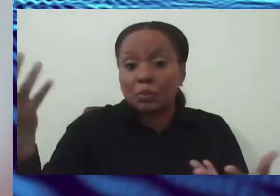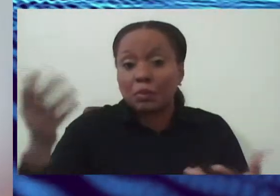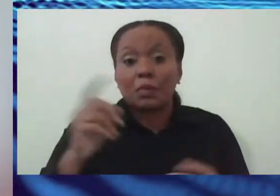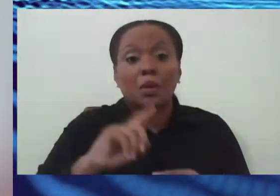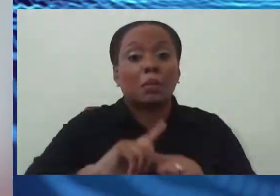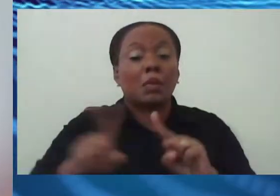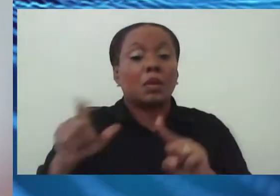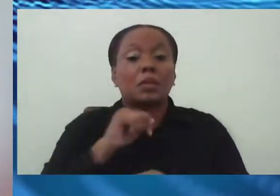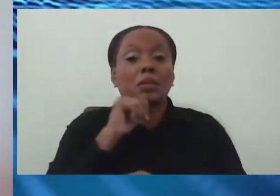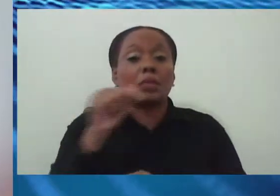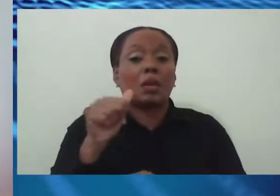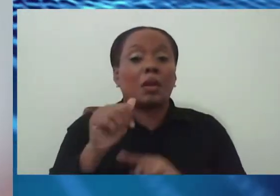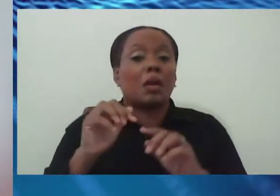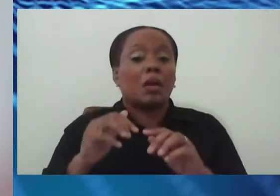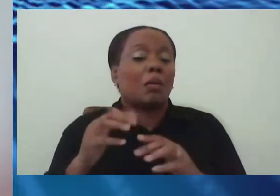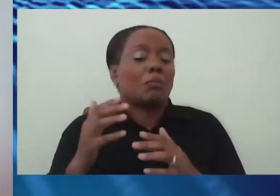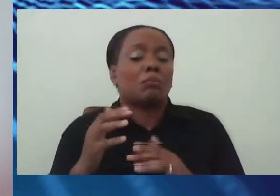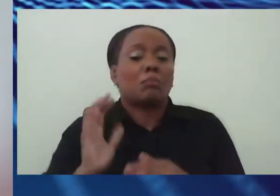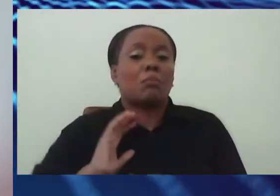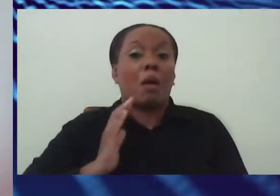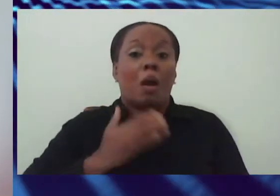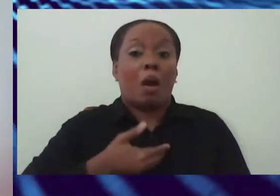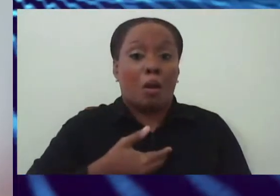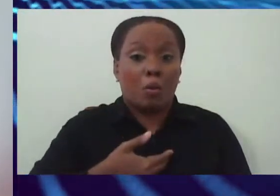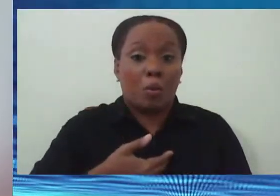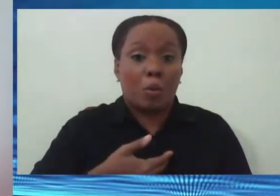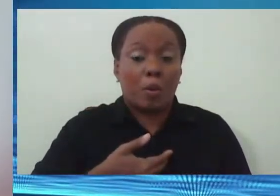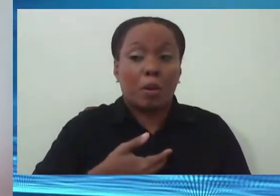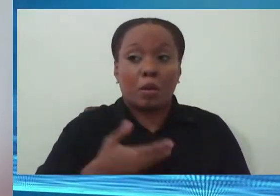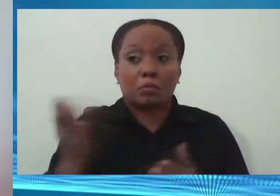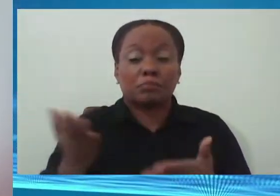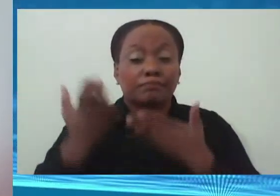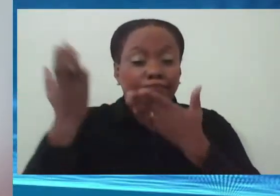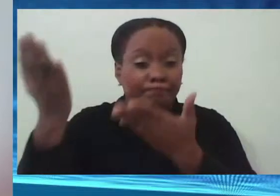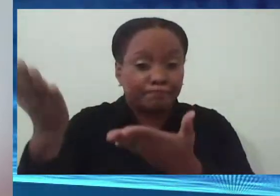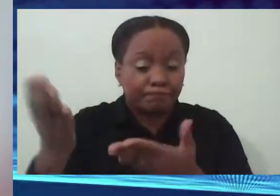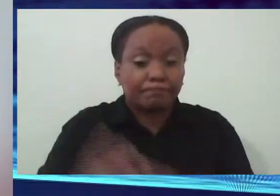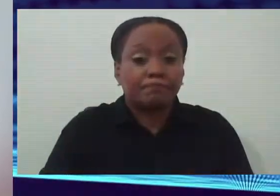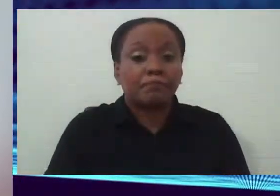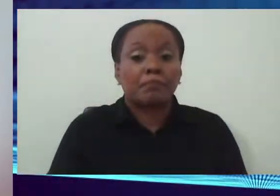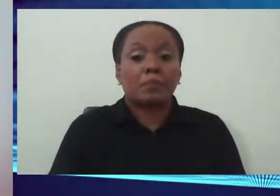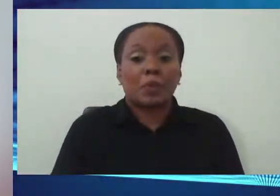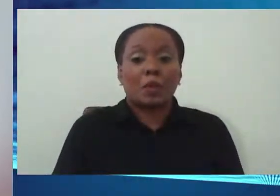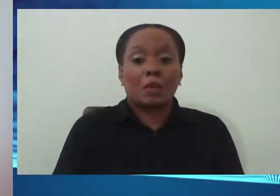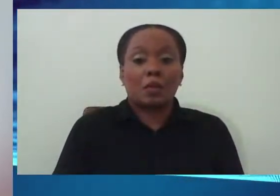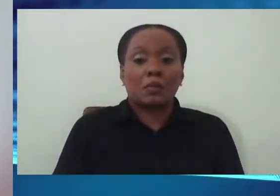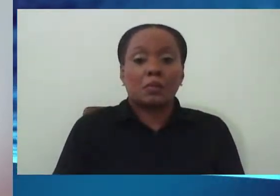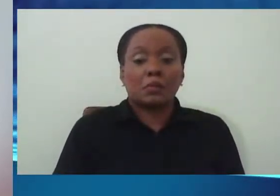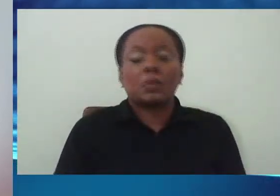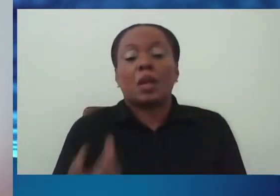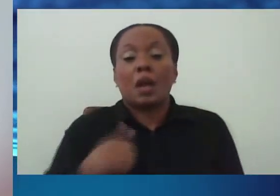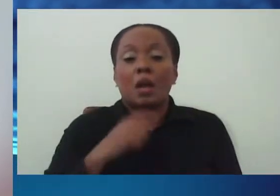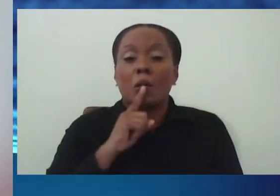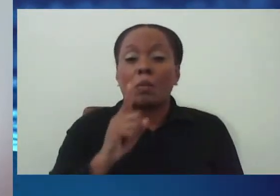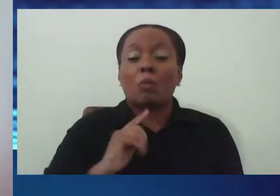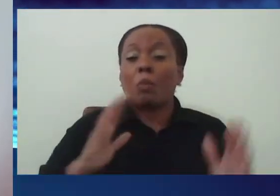recommending and what we would expect. So those are the first two things that I would want to speak to, and that I would hope